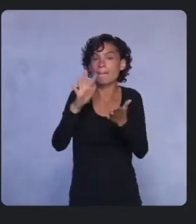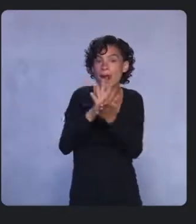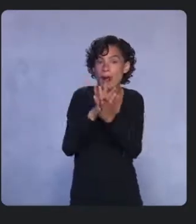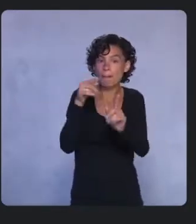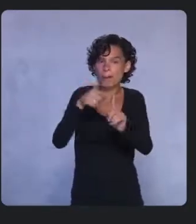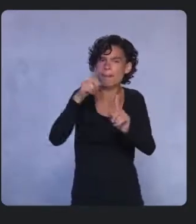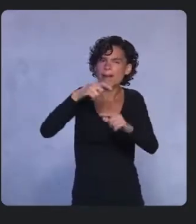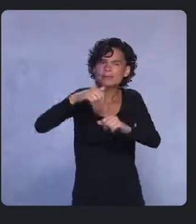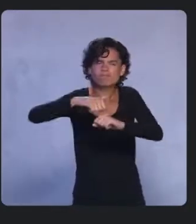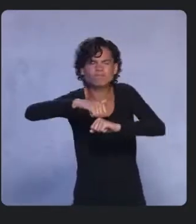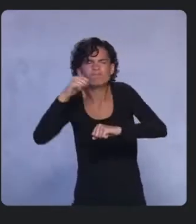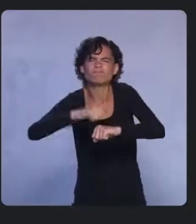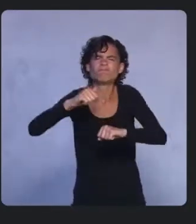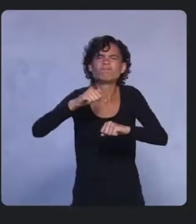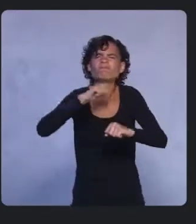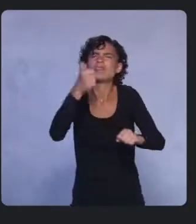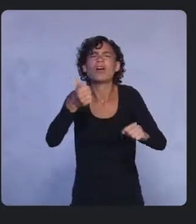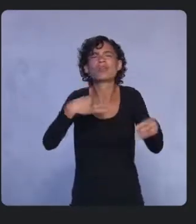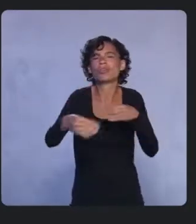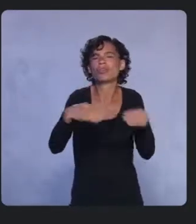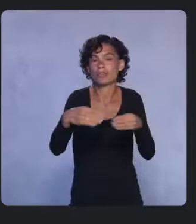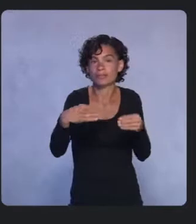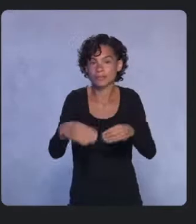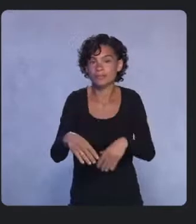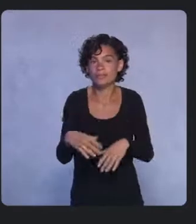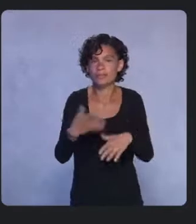firm. What's the farthest you've ever flown?